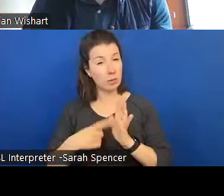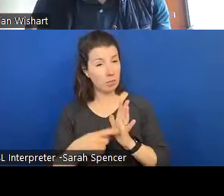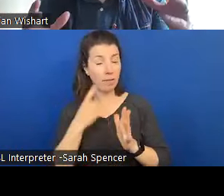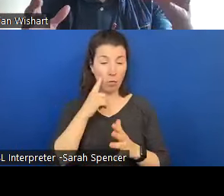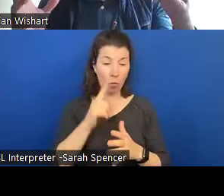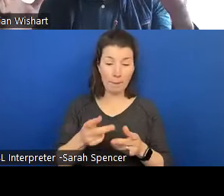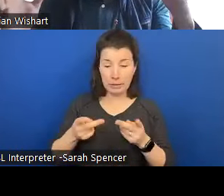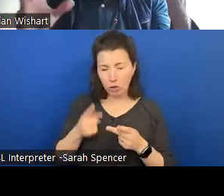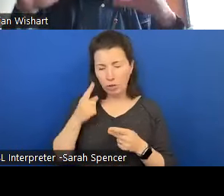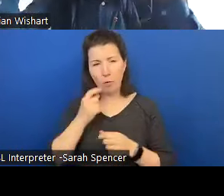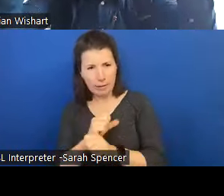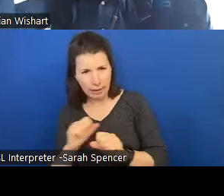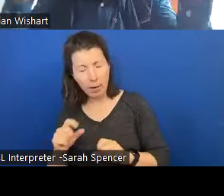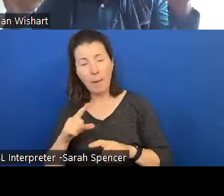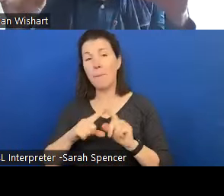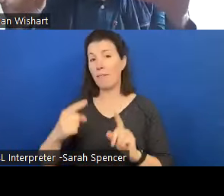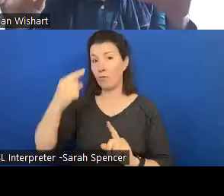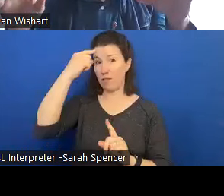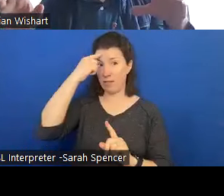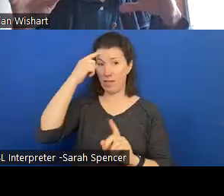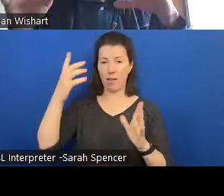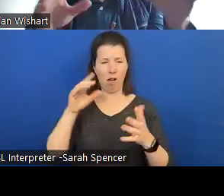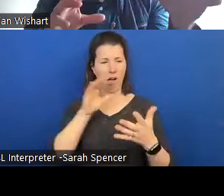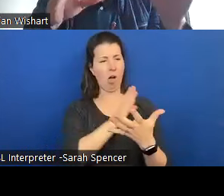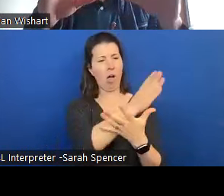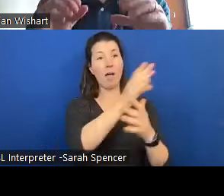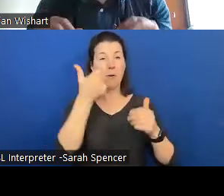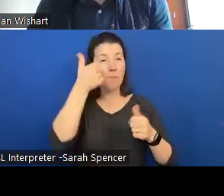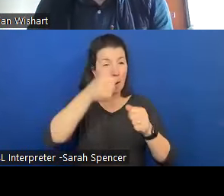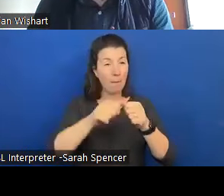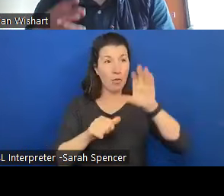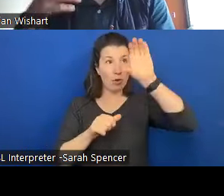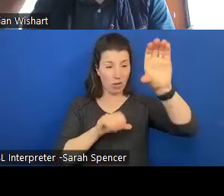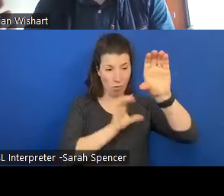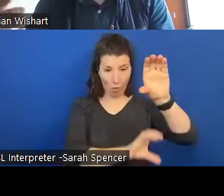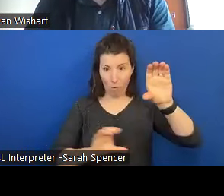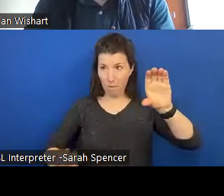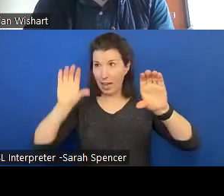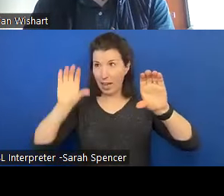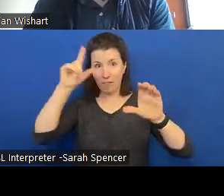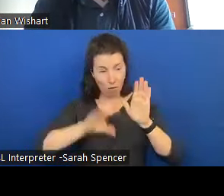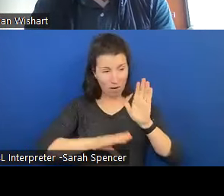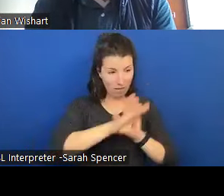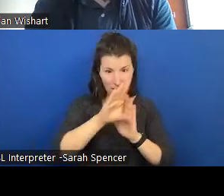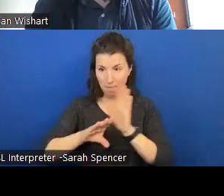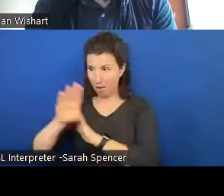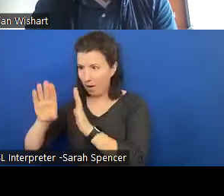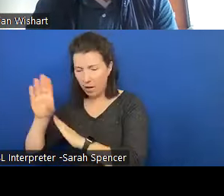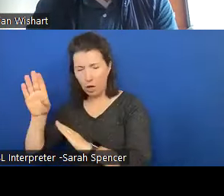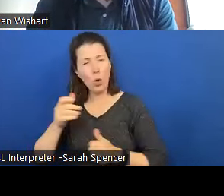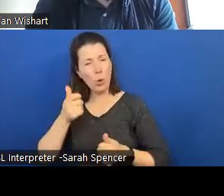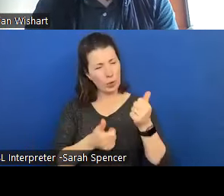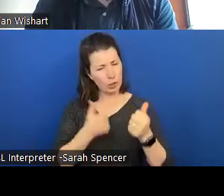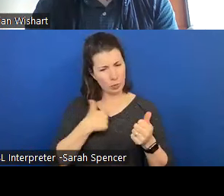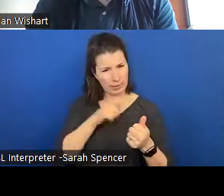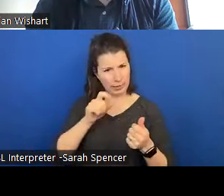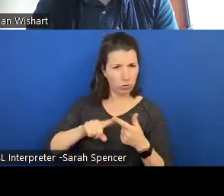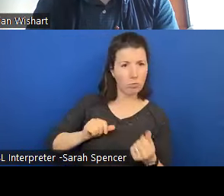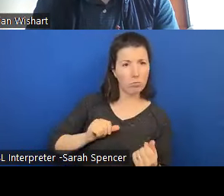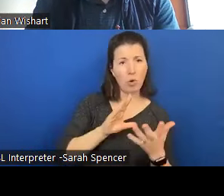think about all of those different domains of development when we think about which one we need to use at a certain time.